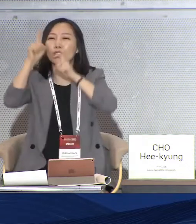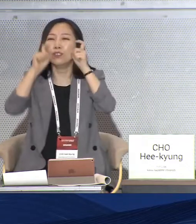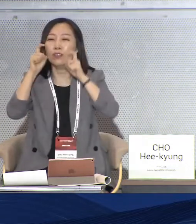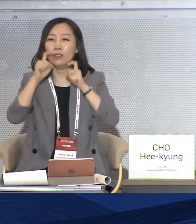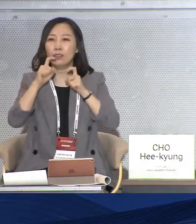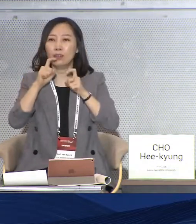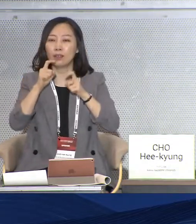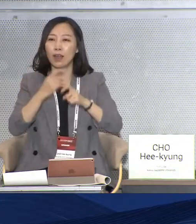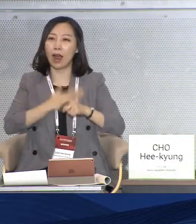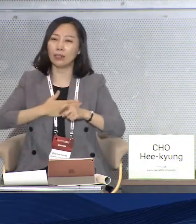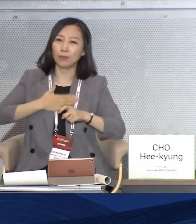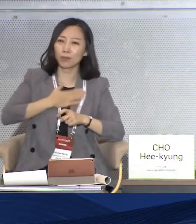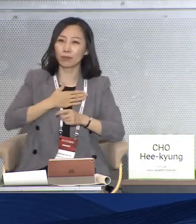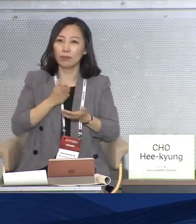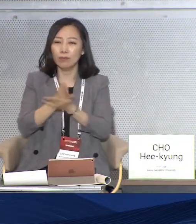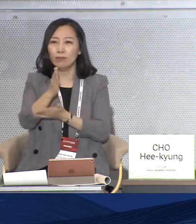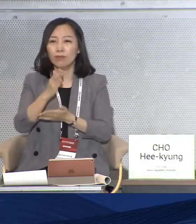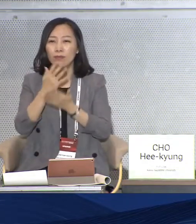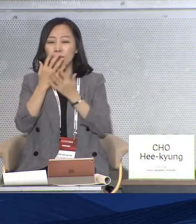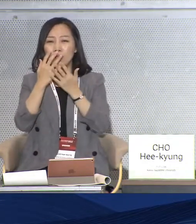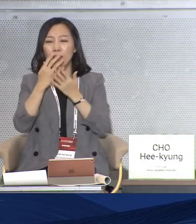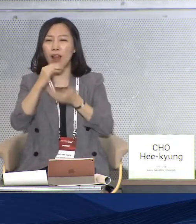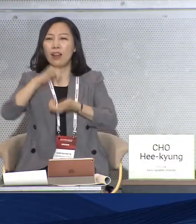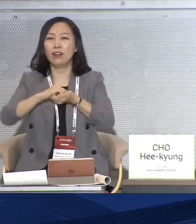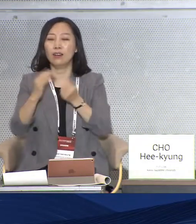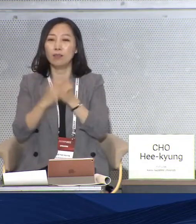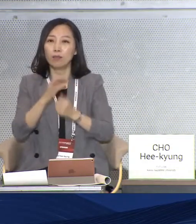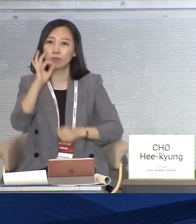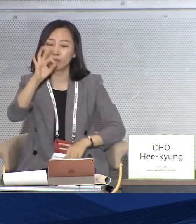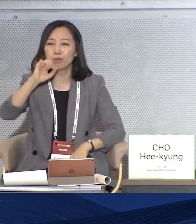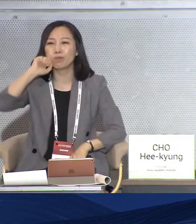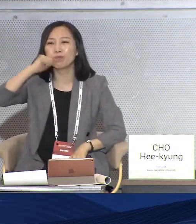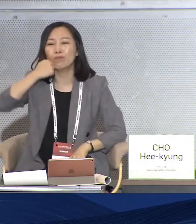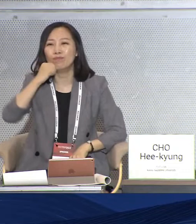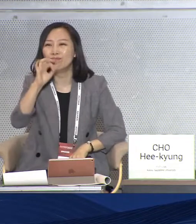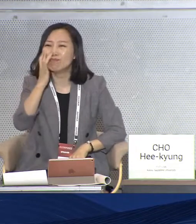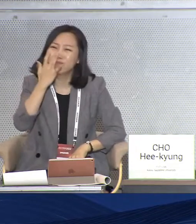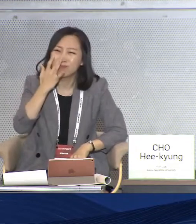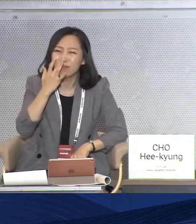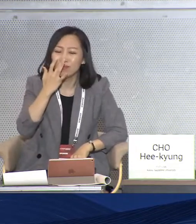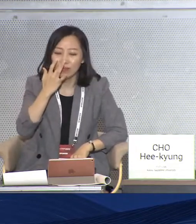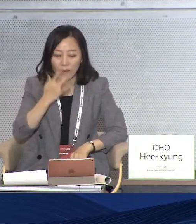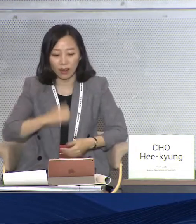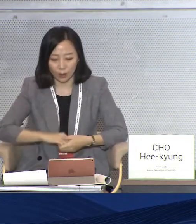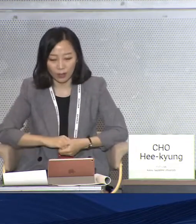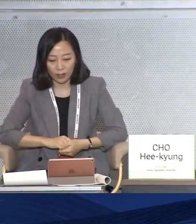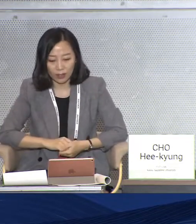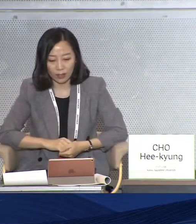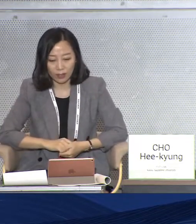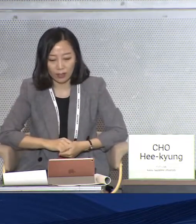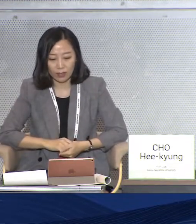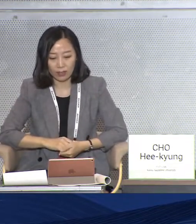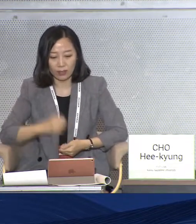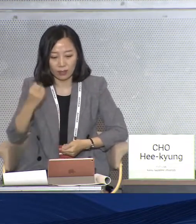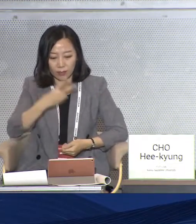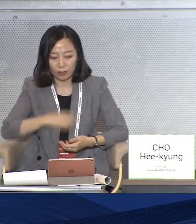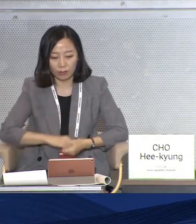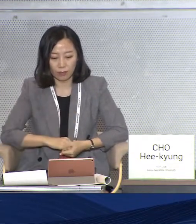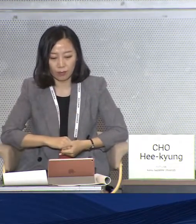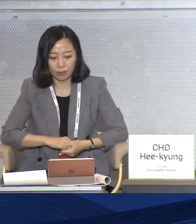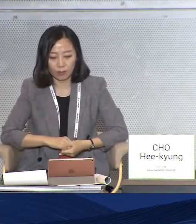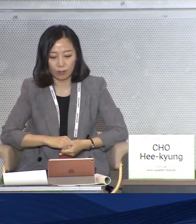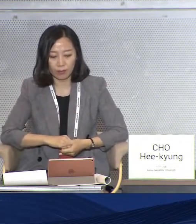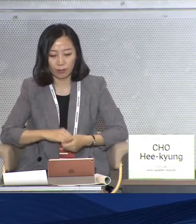Even the AI service does not give 100% interpretation, because there is a